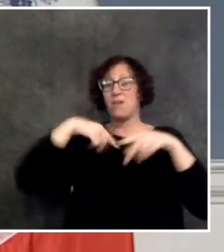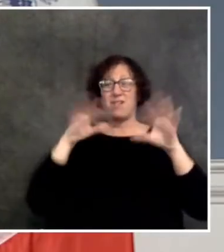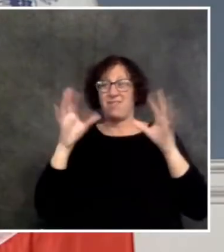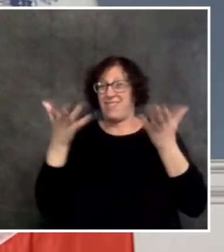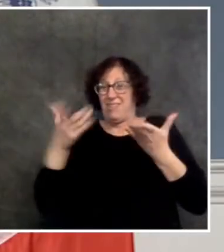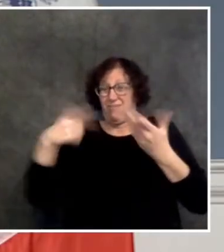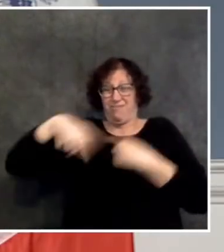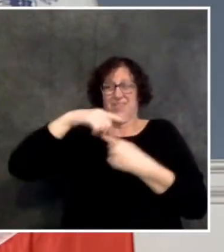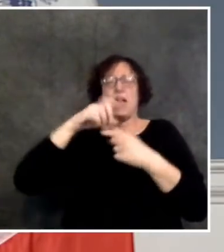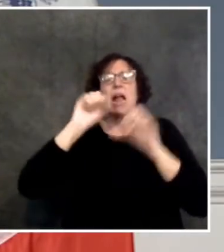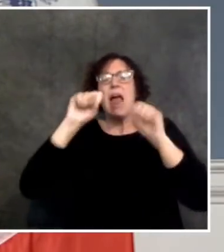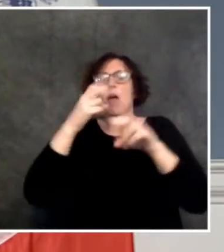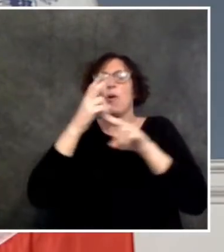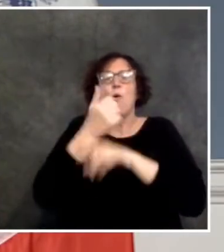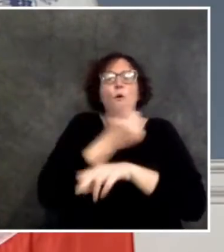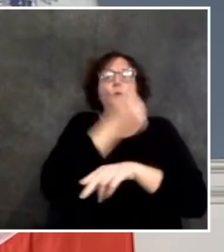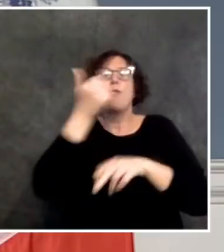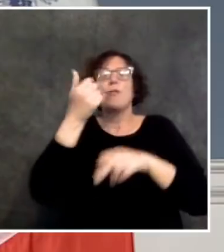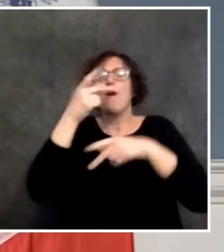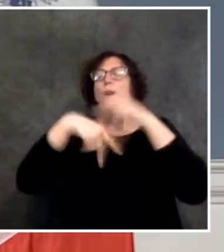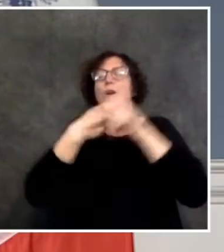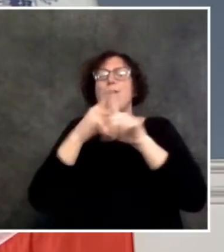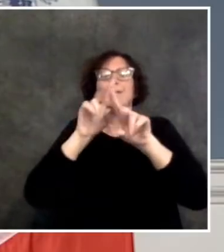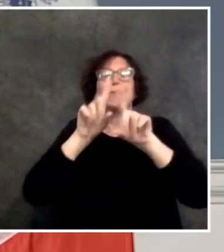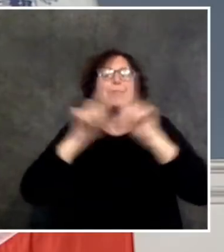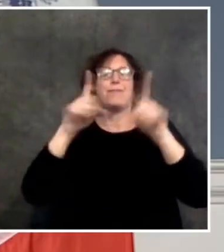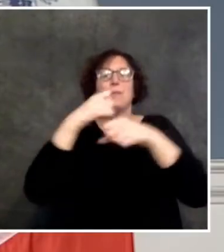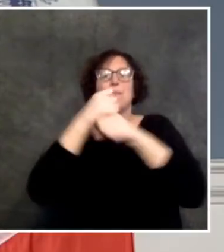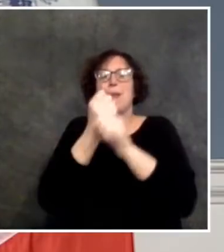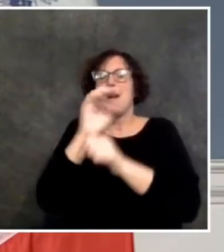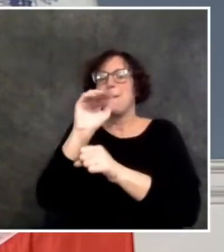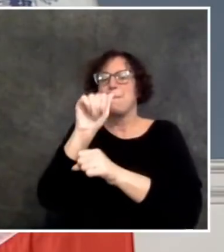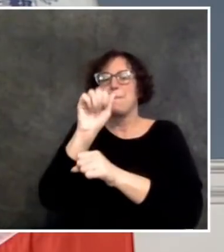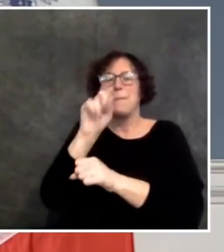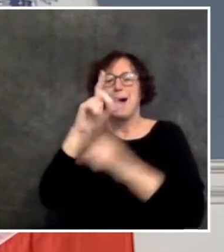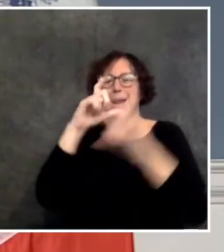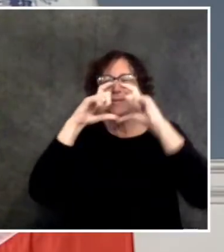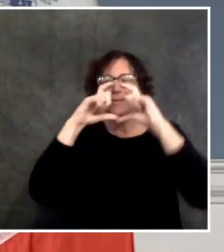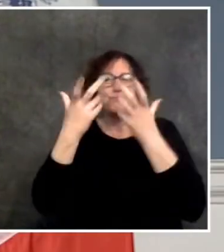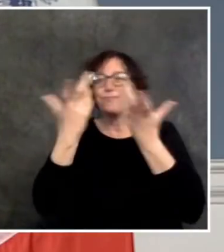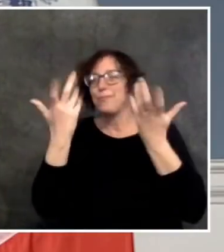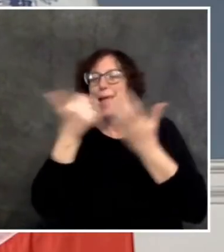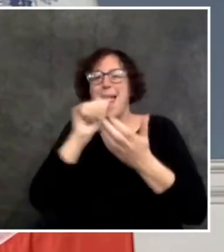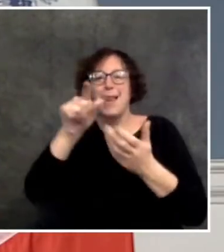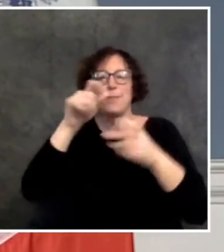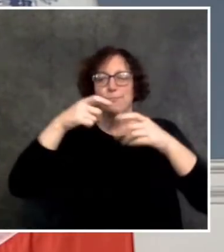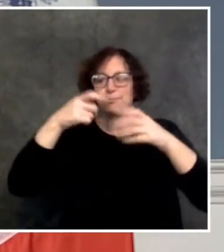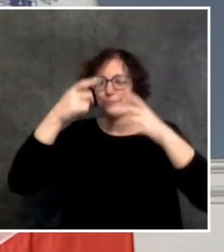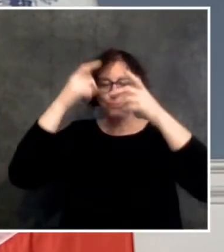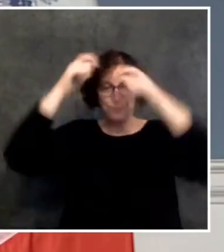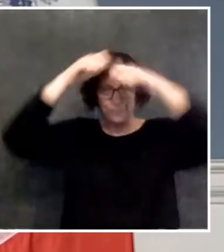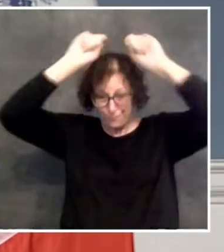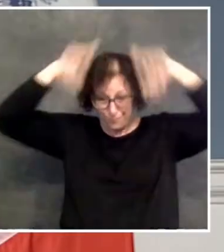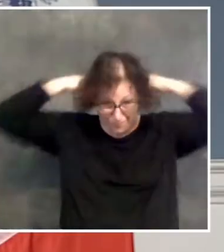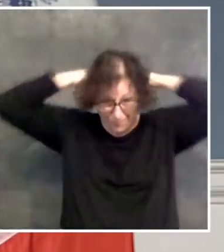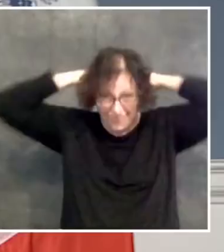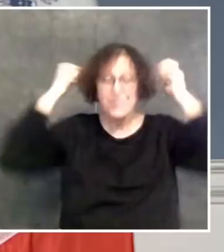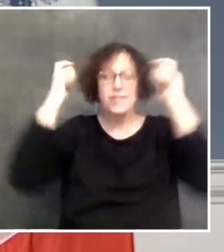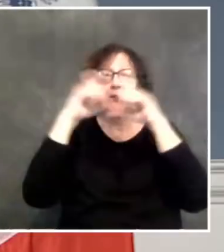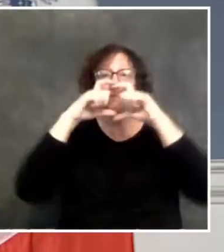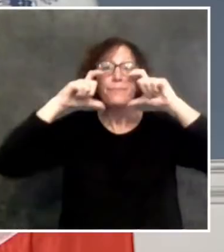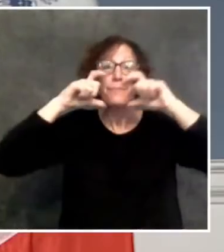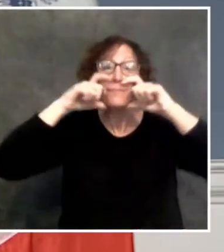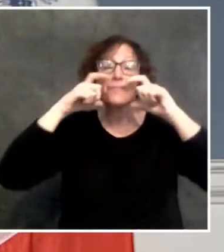front line who need it. If you got something around the house already, Dr. Barbeau will talk about how to deal with that. But I'm talking about face coverings